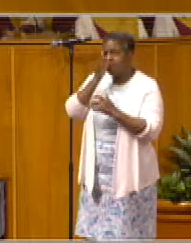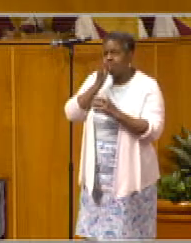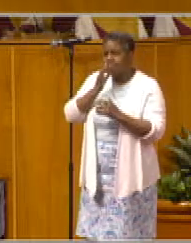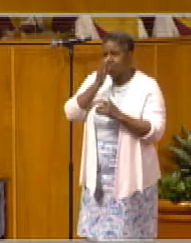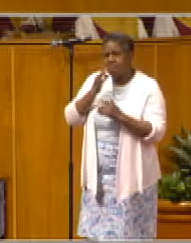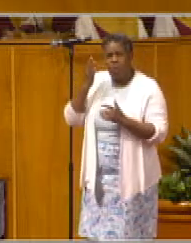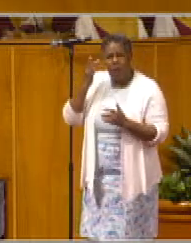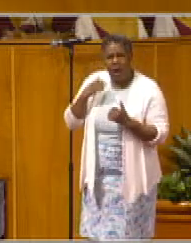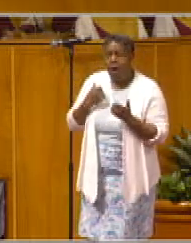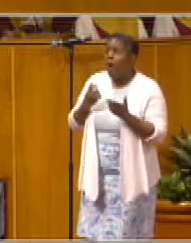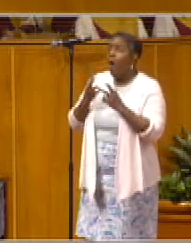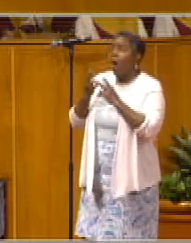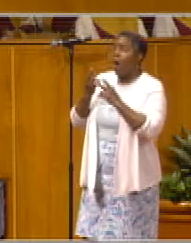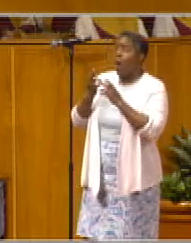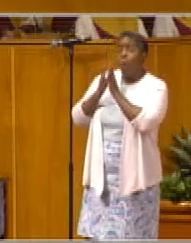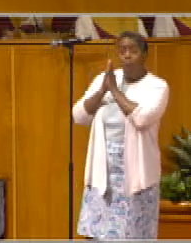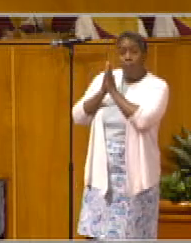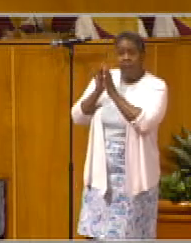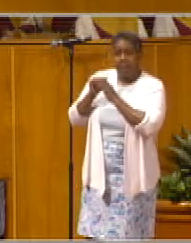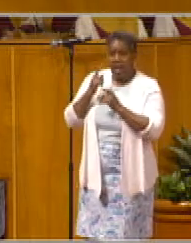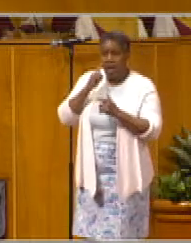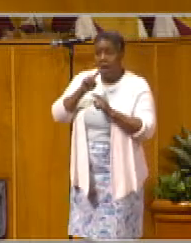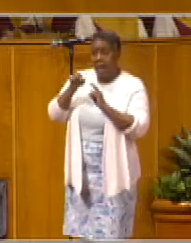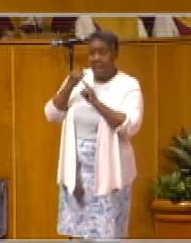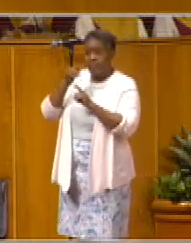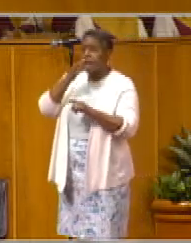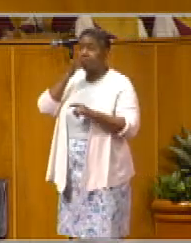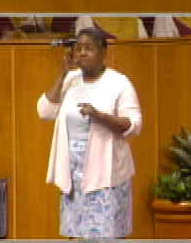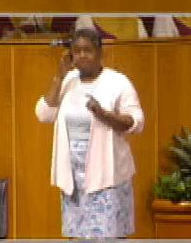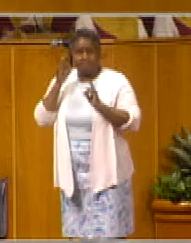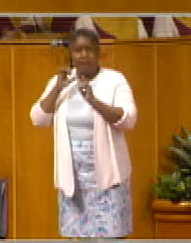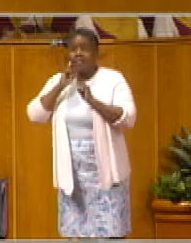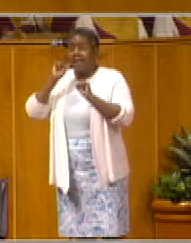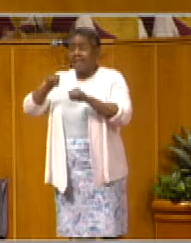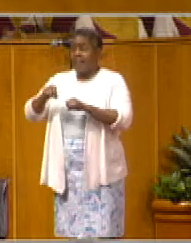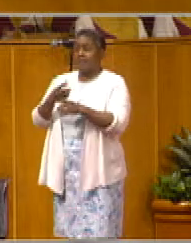hoping that if they fast, they can save the ship.